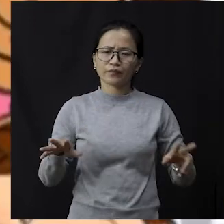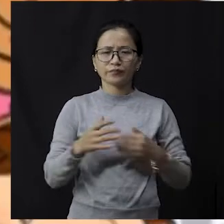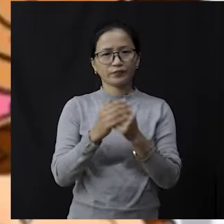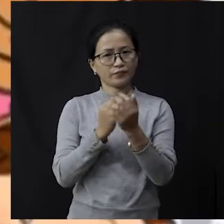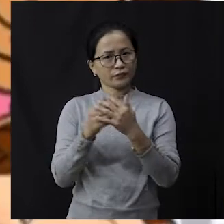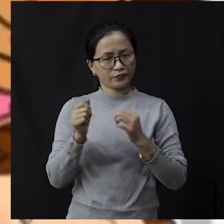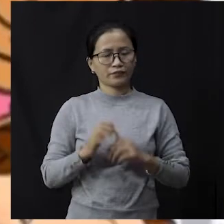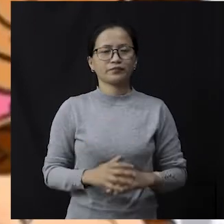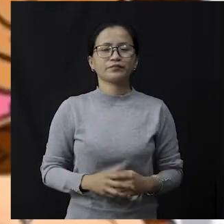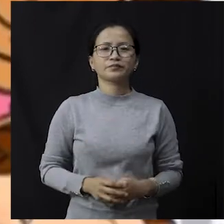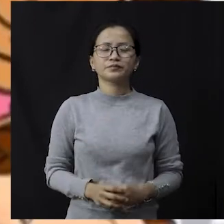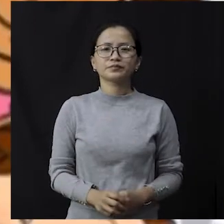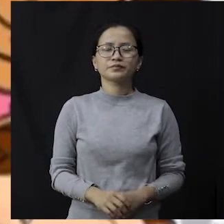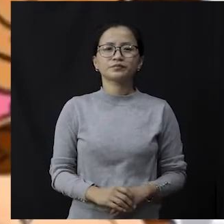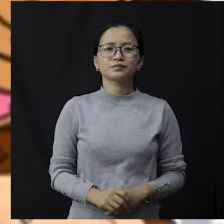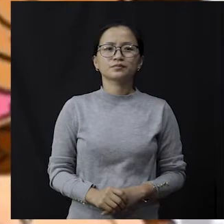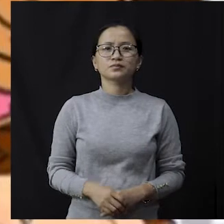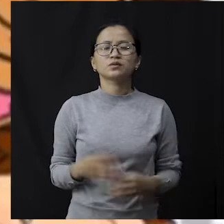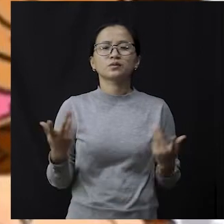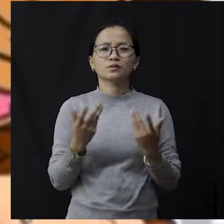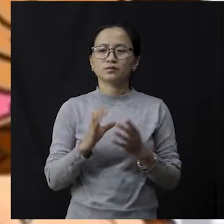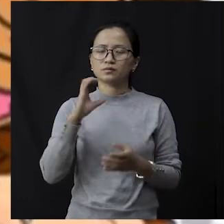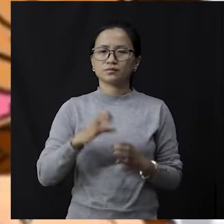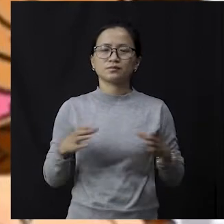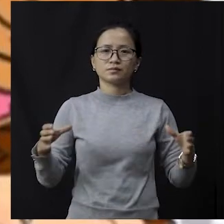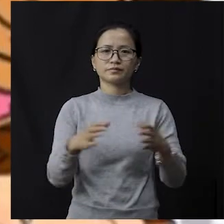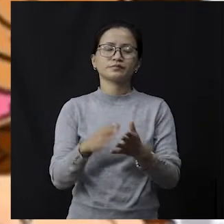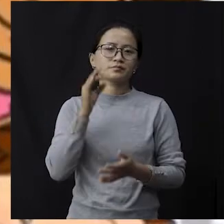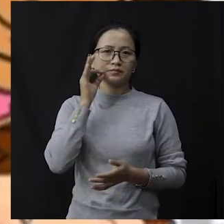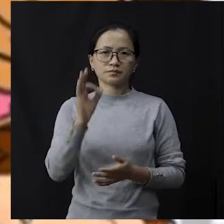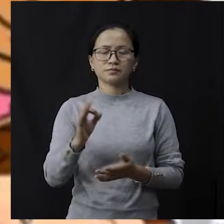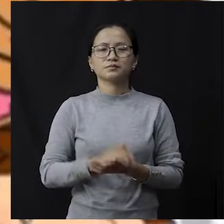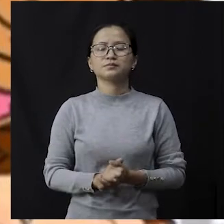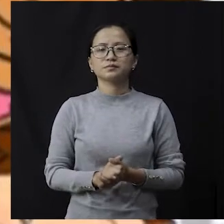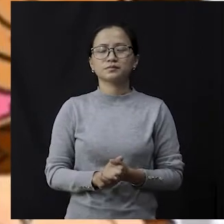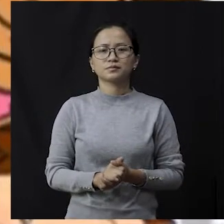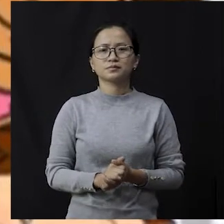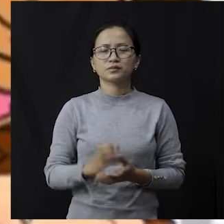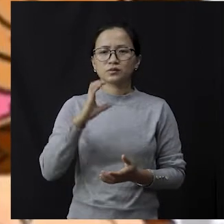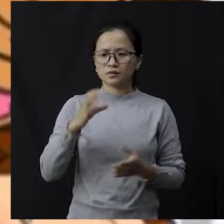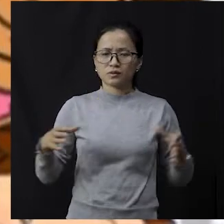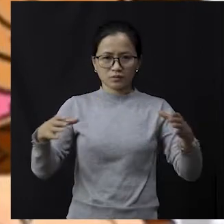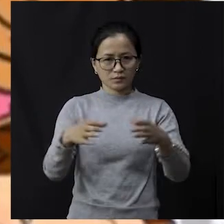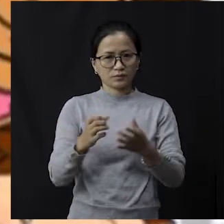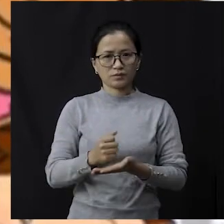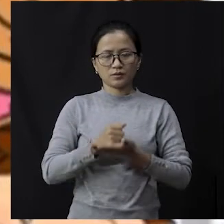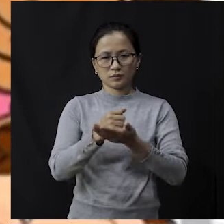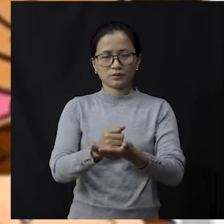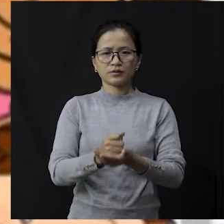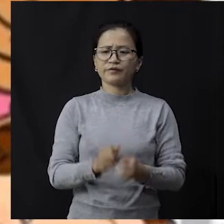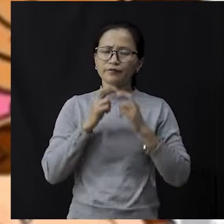comfortable. So, why are community helpers important? Community helpers are very